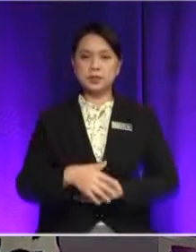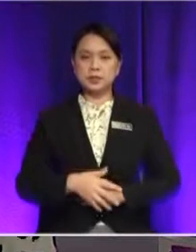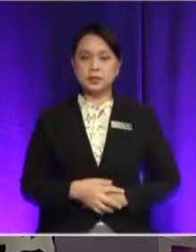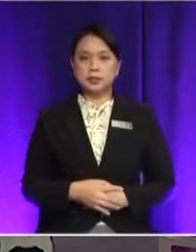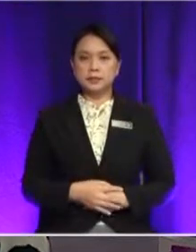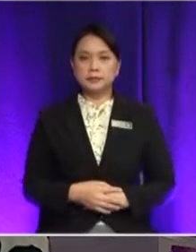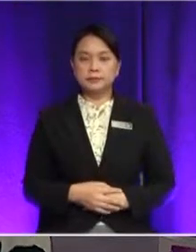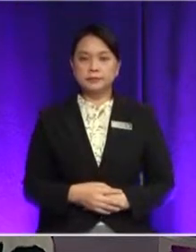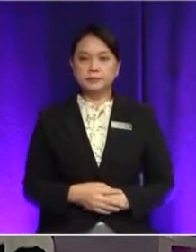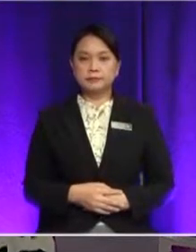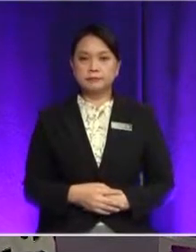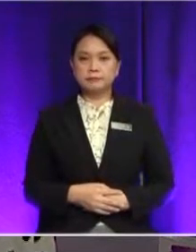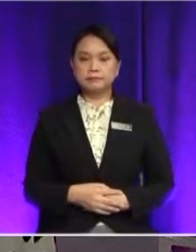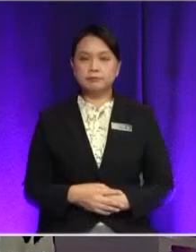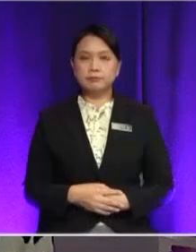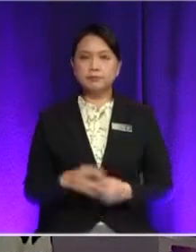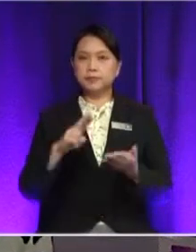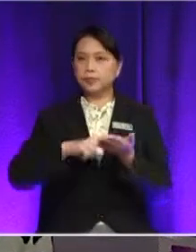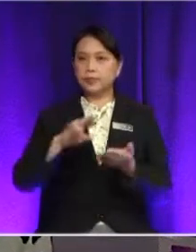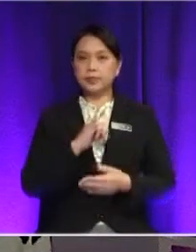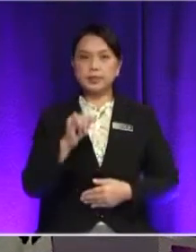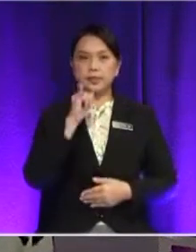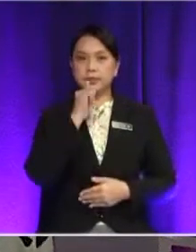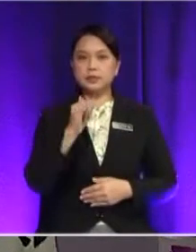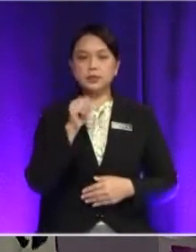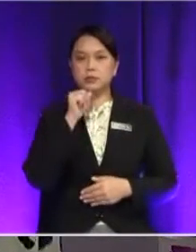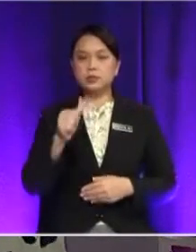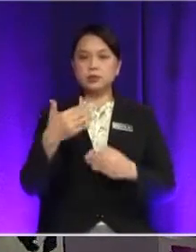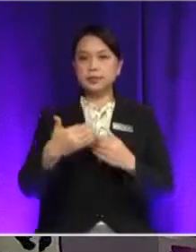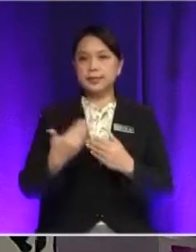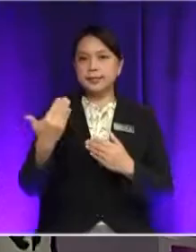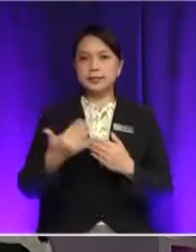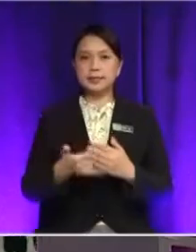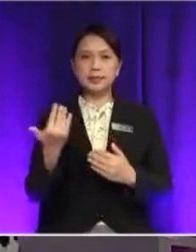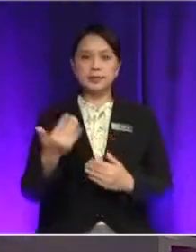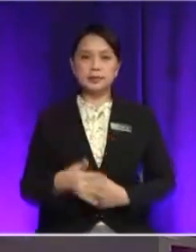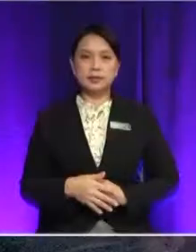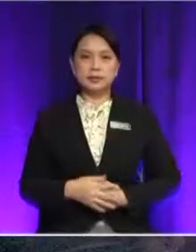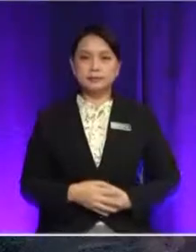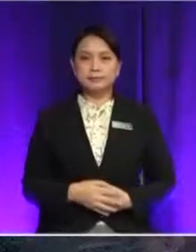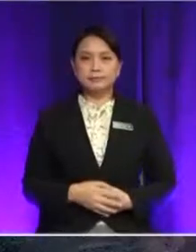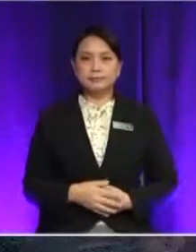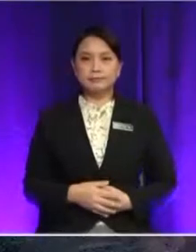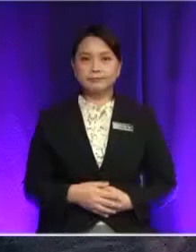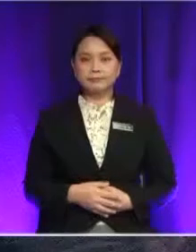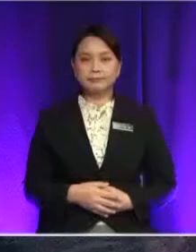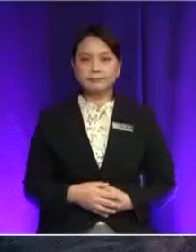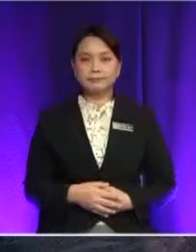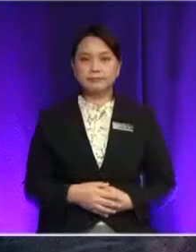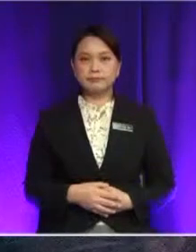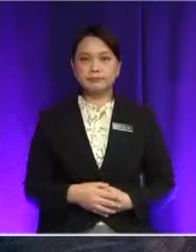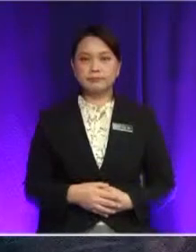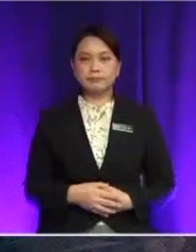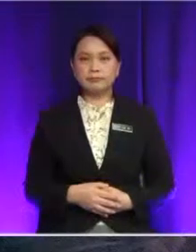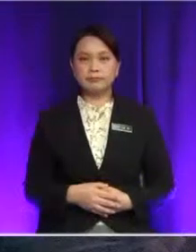because reading is not easy, guys, especially when it comes to gap text, Shafiqah. Oh, really? Yes, because gap text